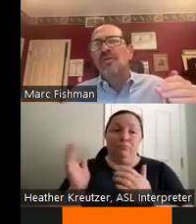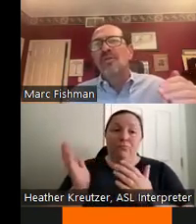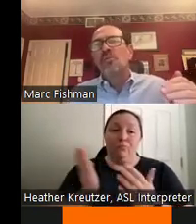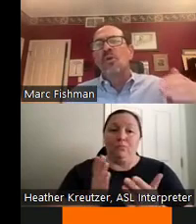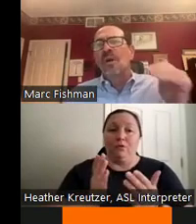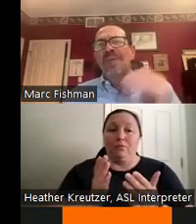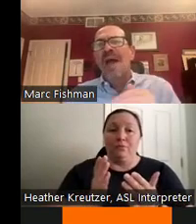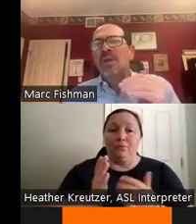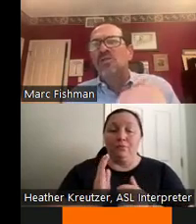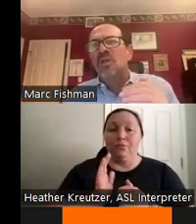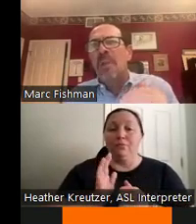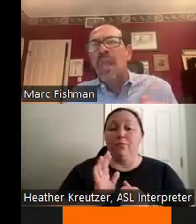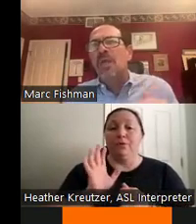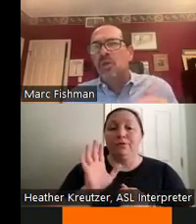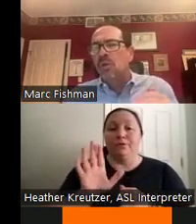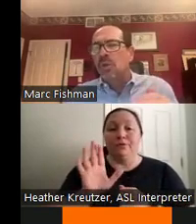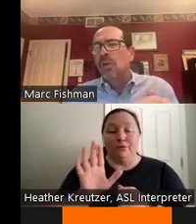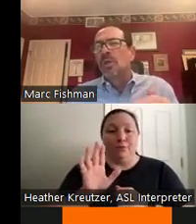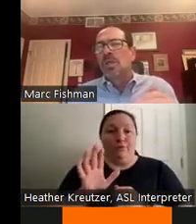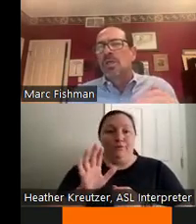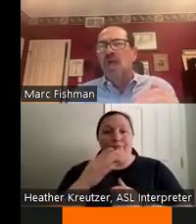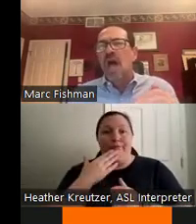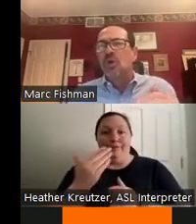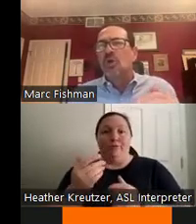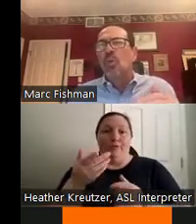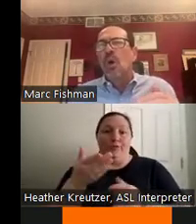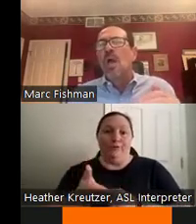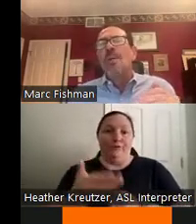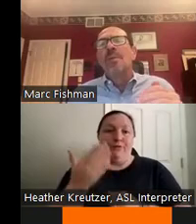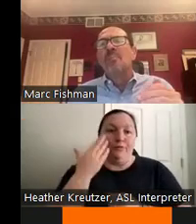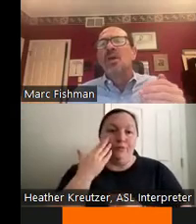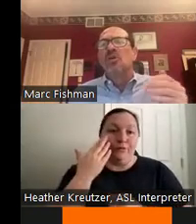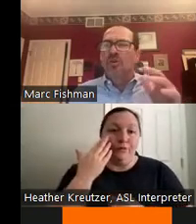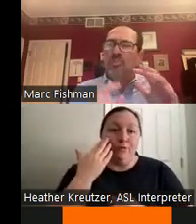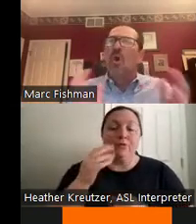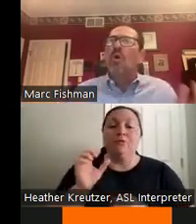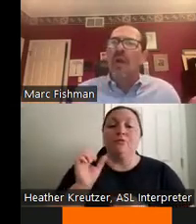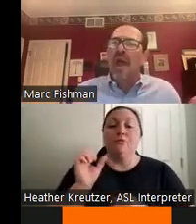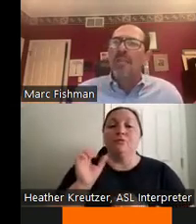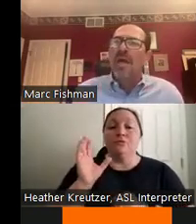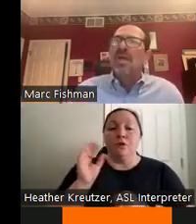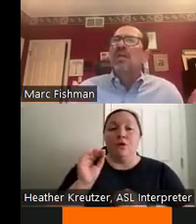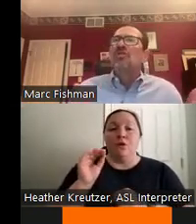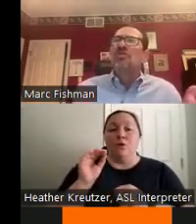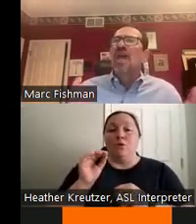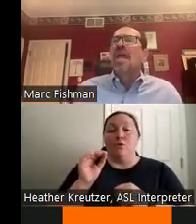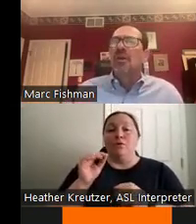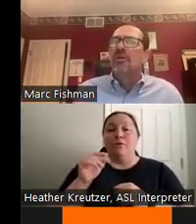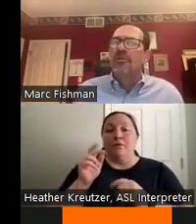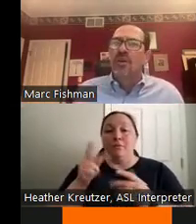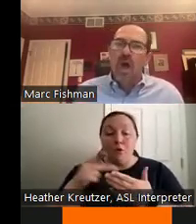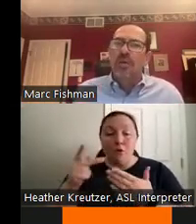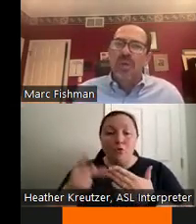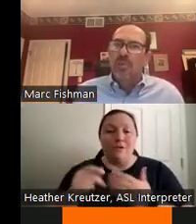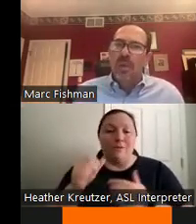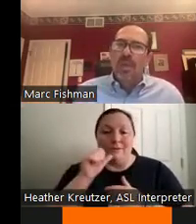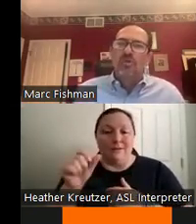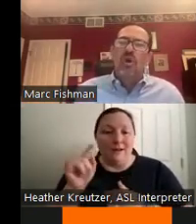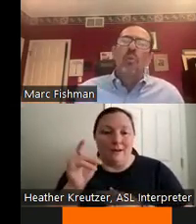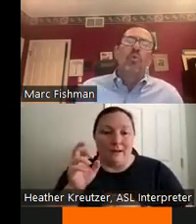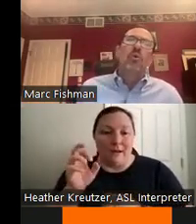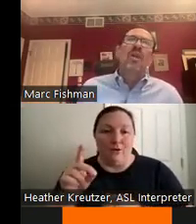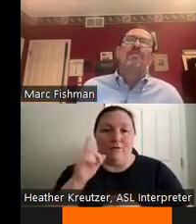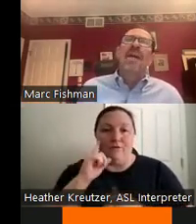sister to a methadone program, not because the molecule is not a good one, but because the program isn't tailored for young